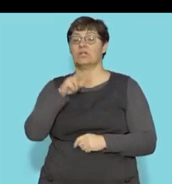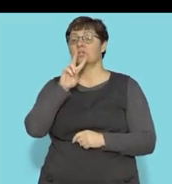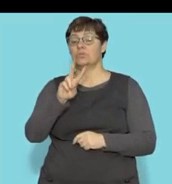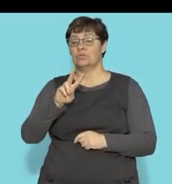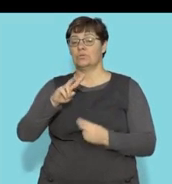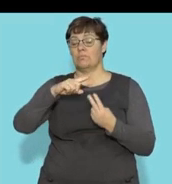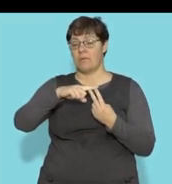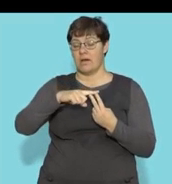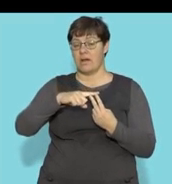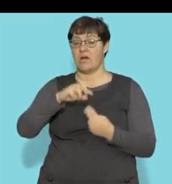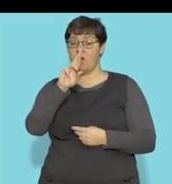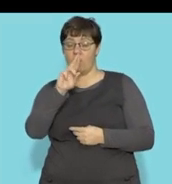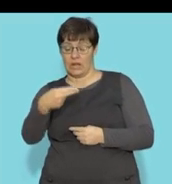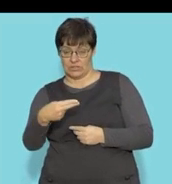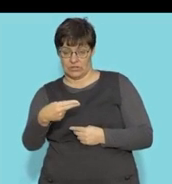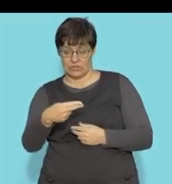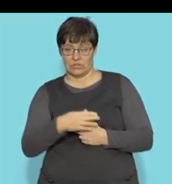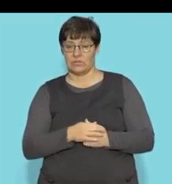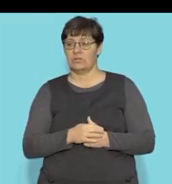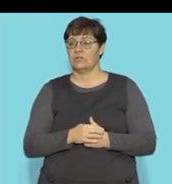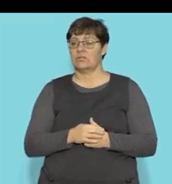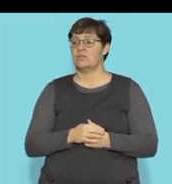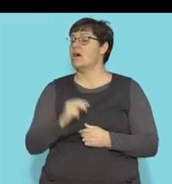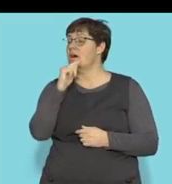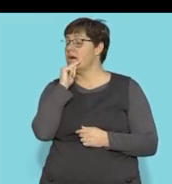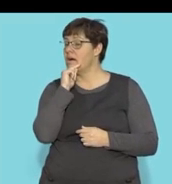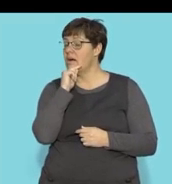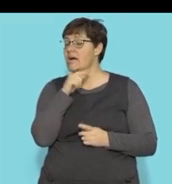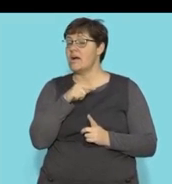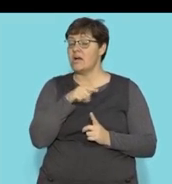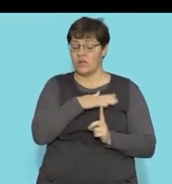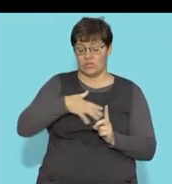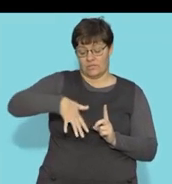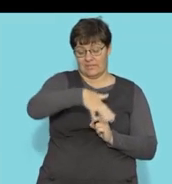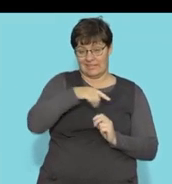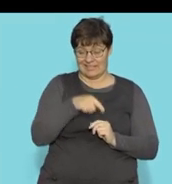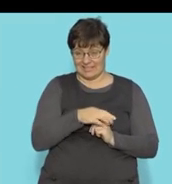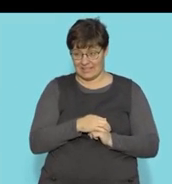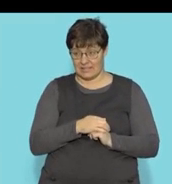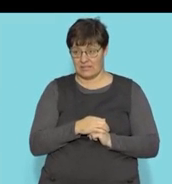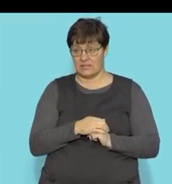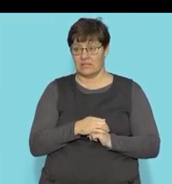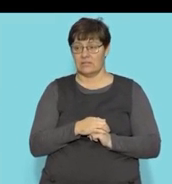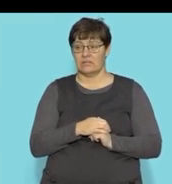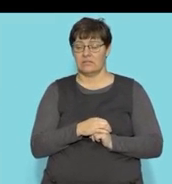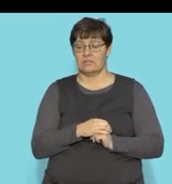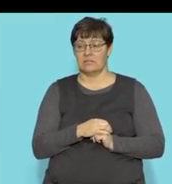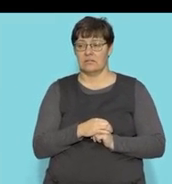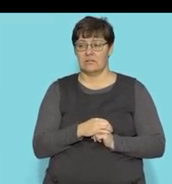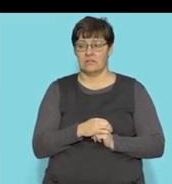plus 2 pi rh. But now my surface area